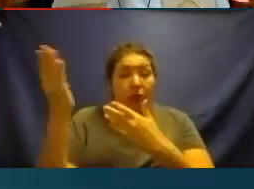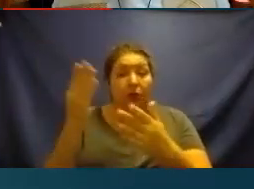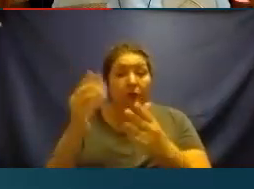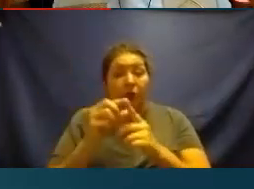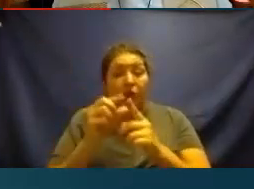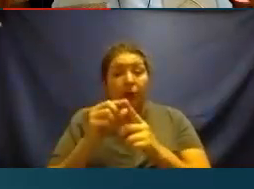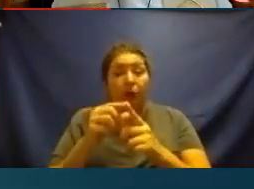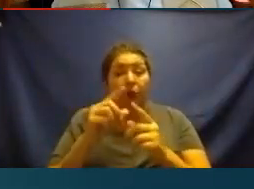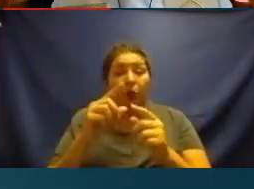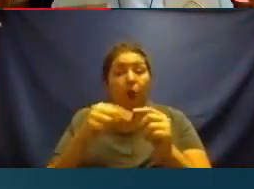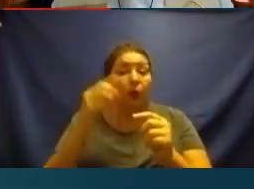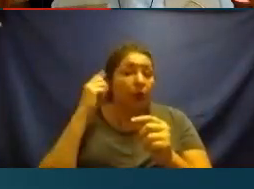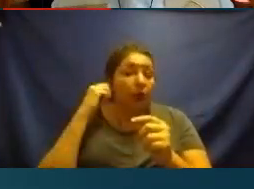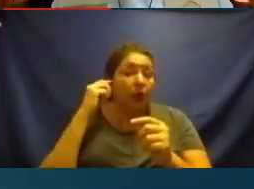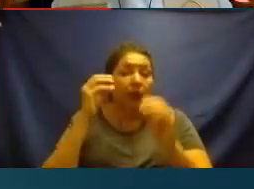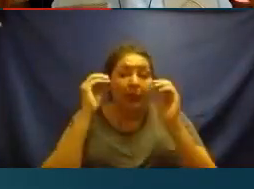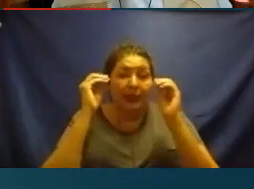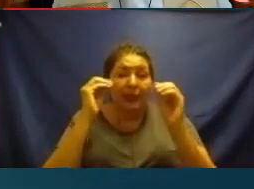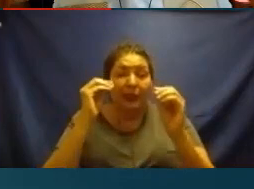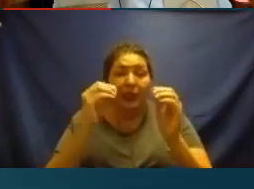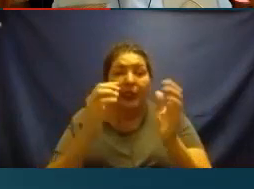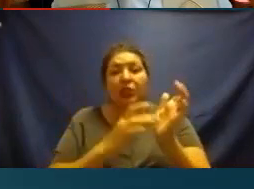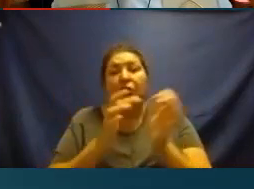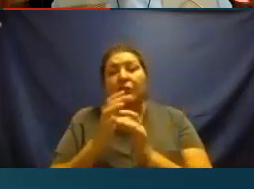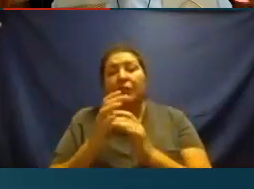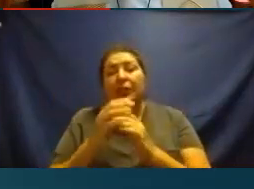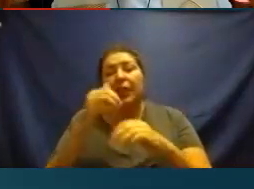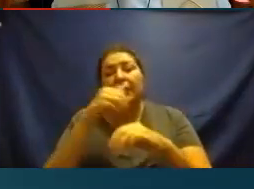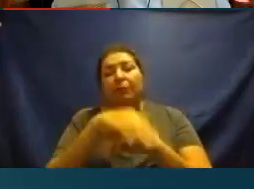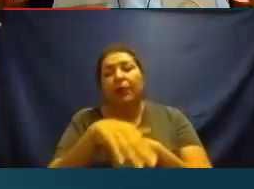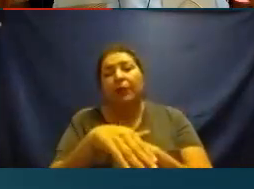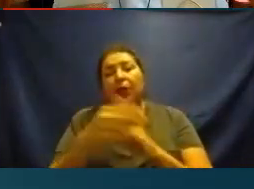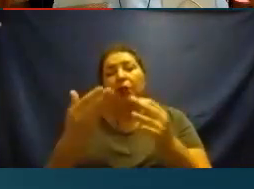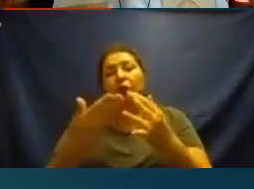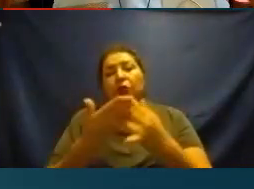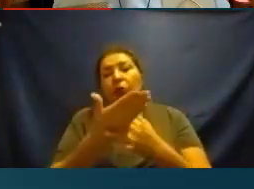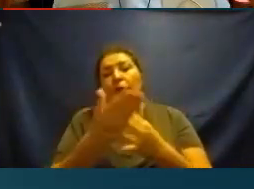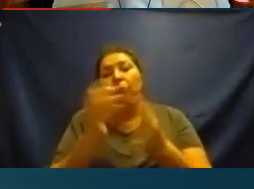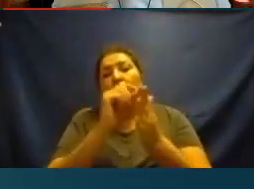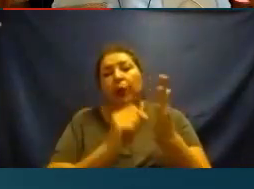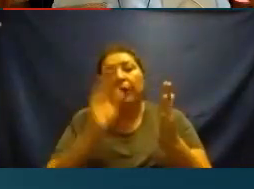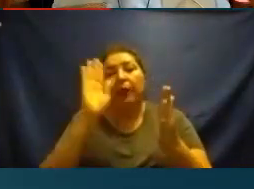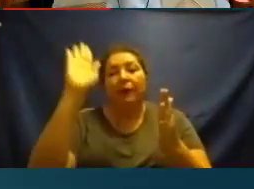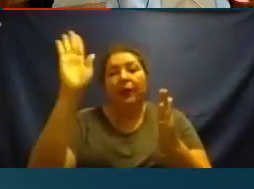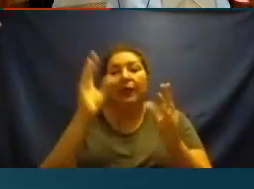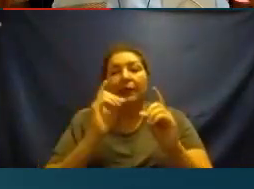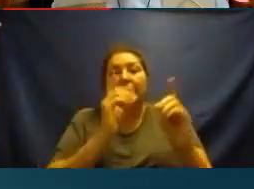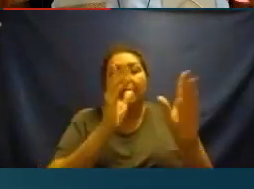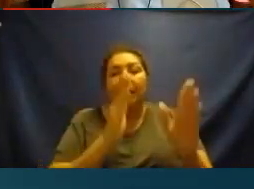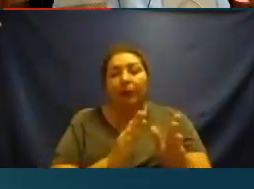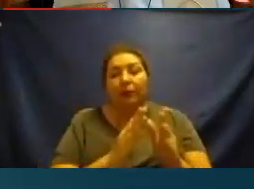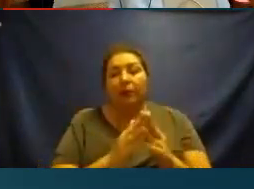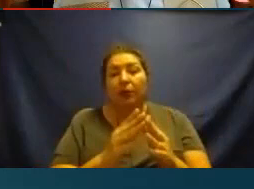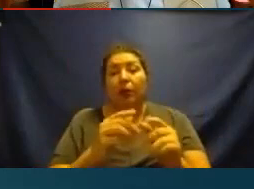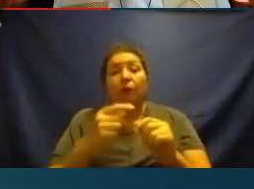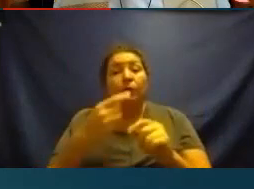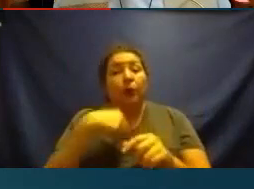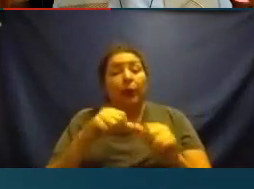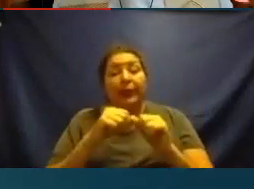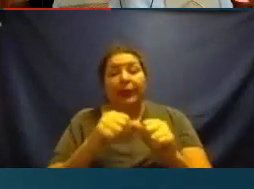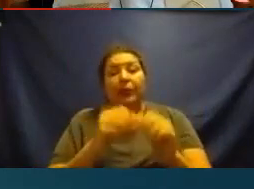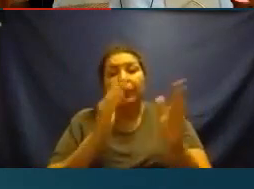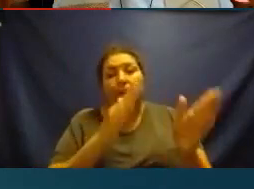that Jesus has passed on to us through the writings of his apostles. We continue that pattern as we